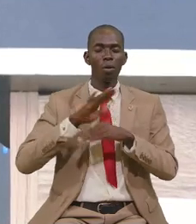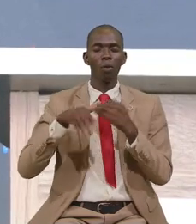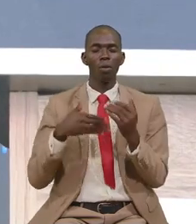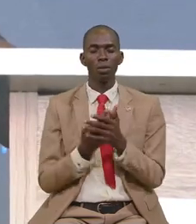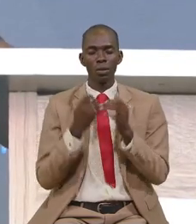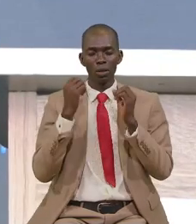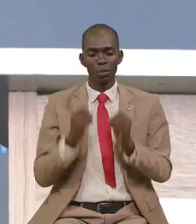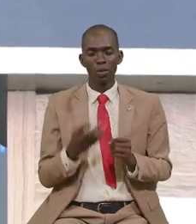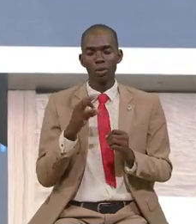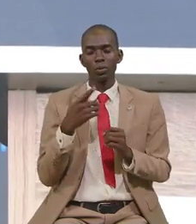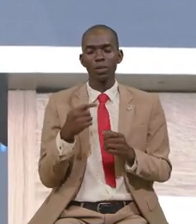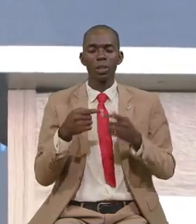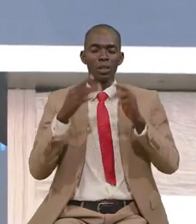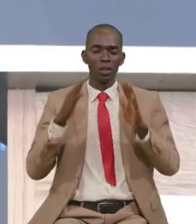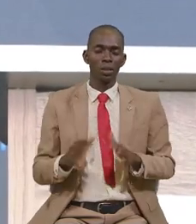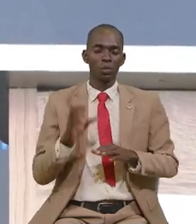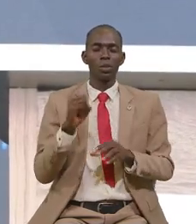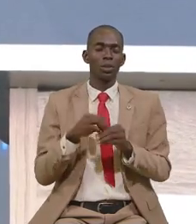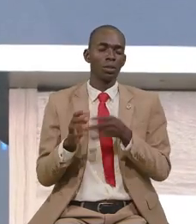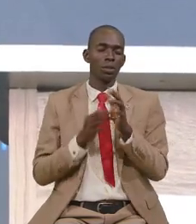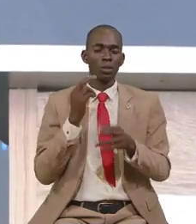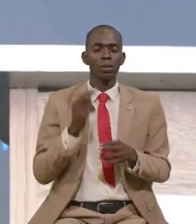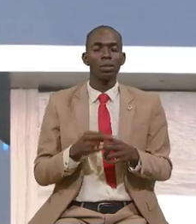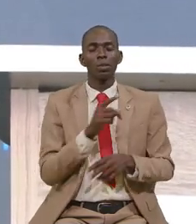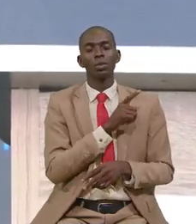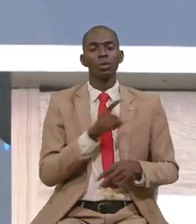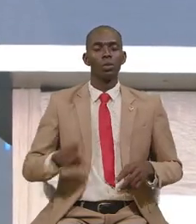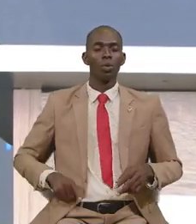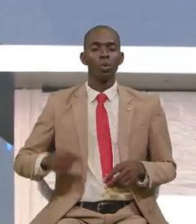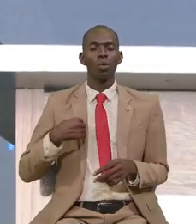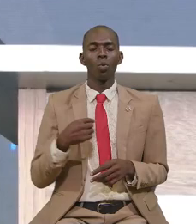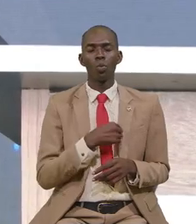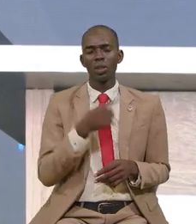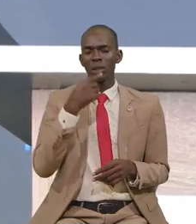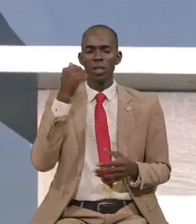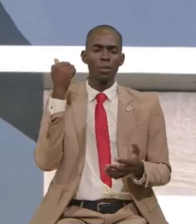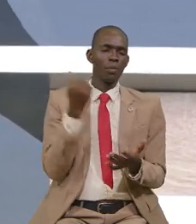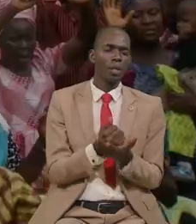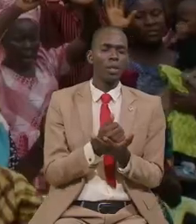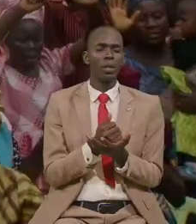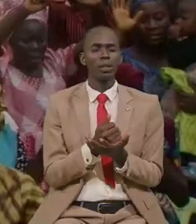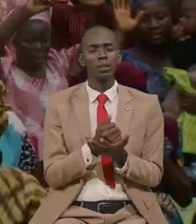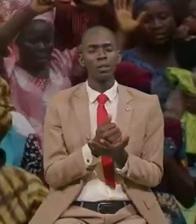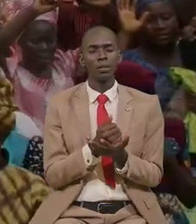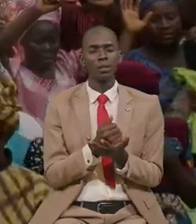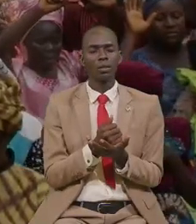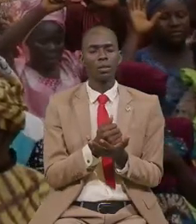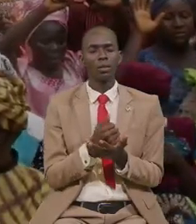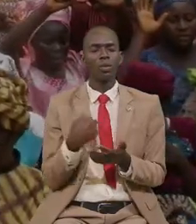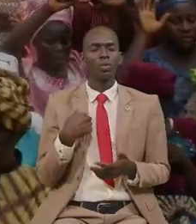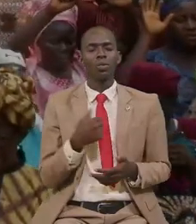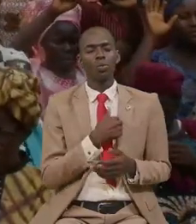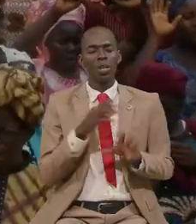the enemies. Amen. Lord, we say amen. Amen. We accept